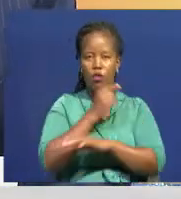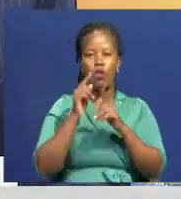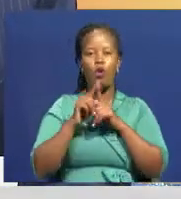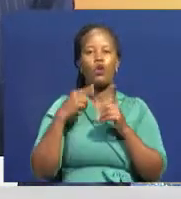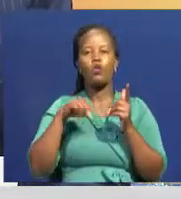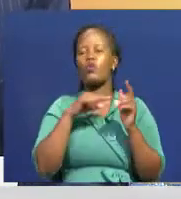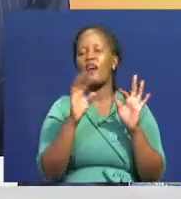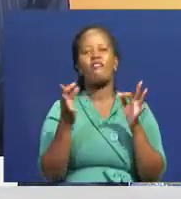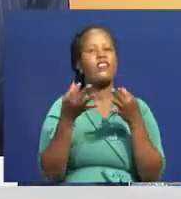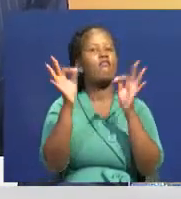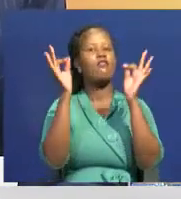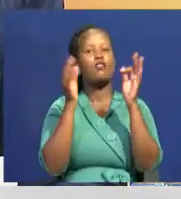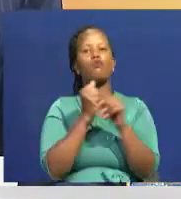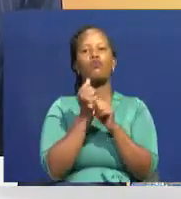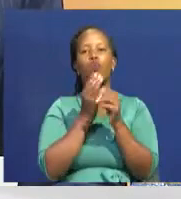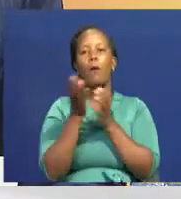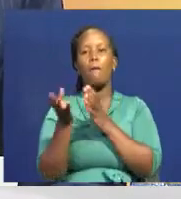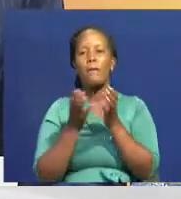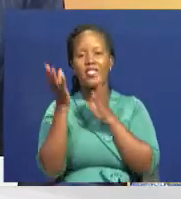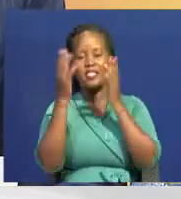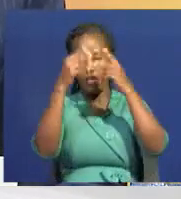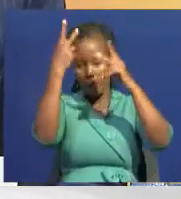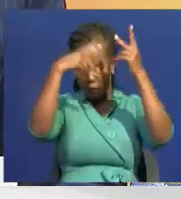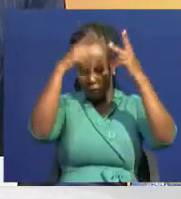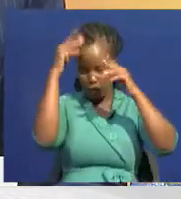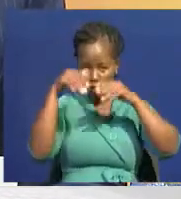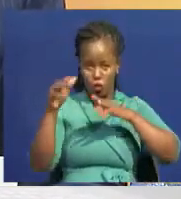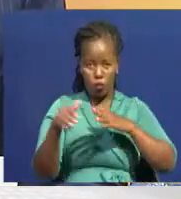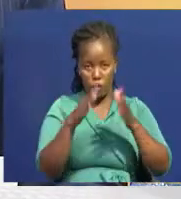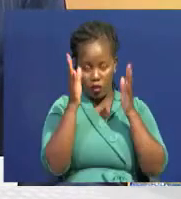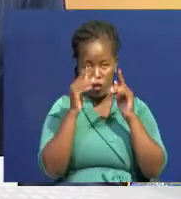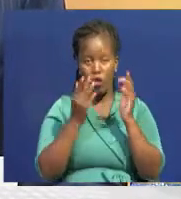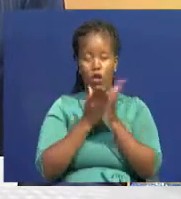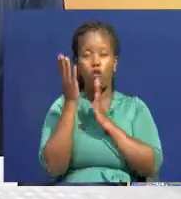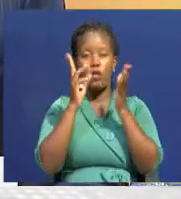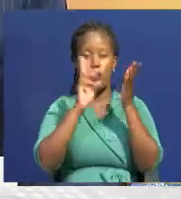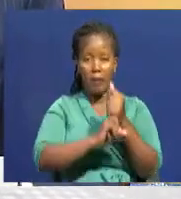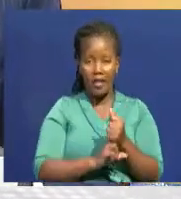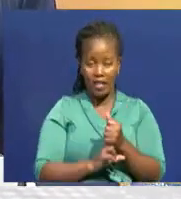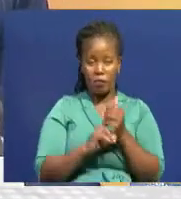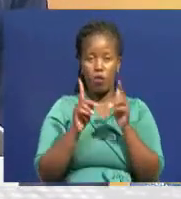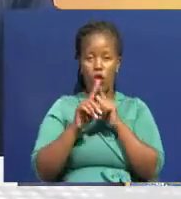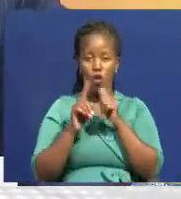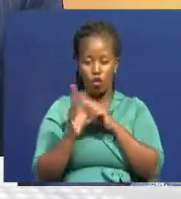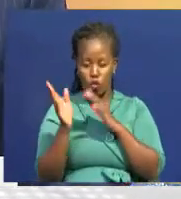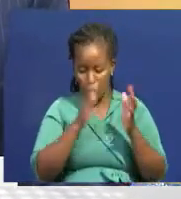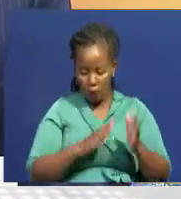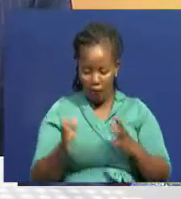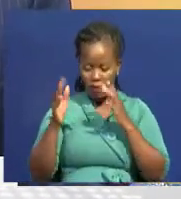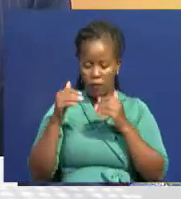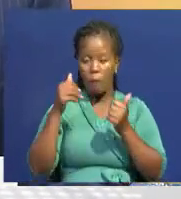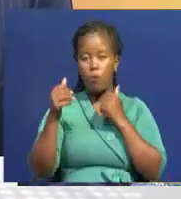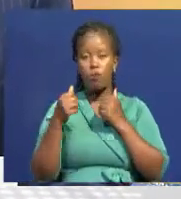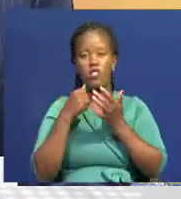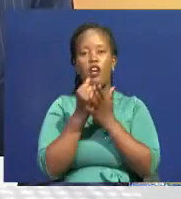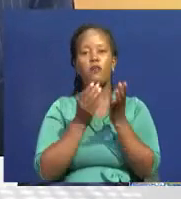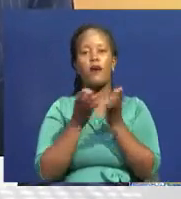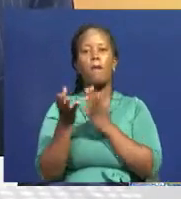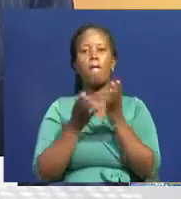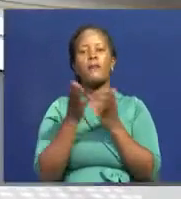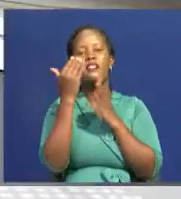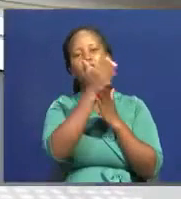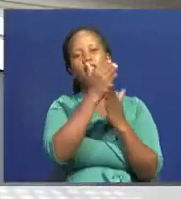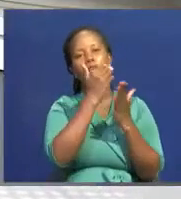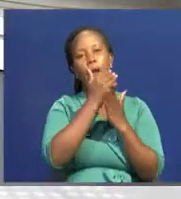open to do business in a professional manner with the partnership, with the framework that accords the business initiative. So,